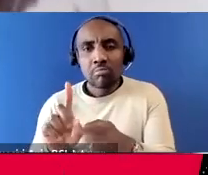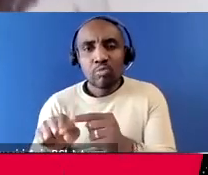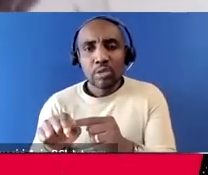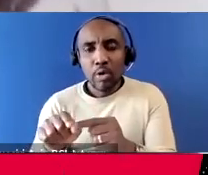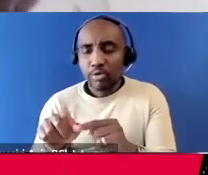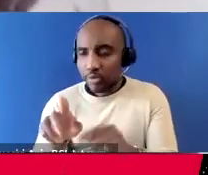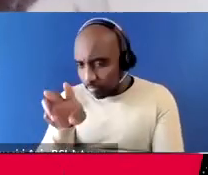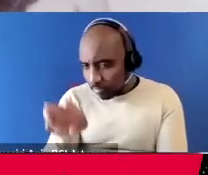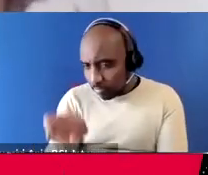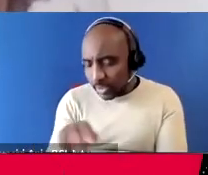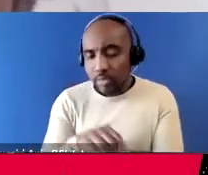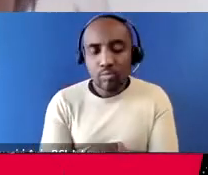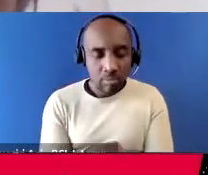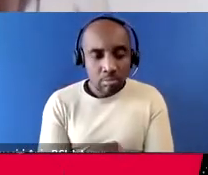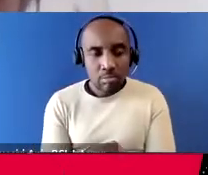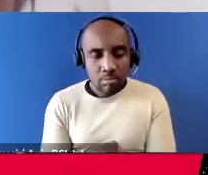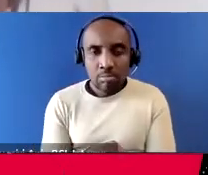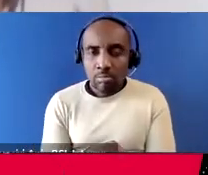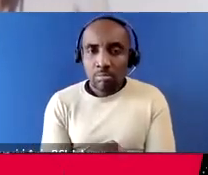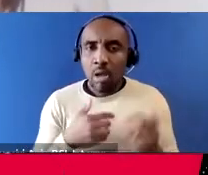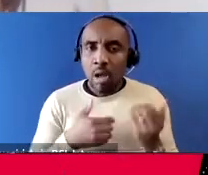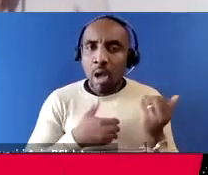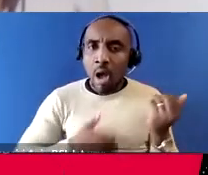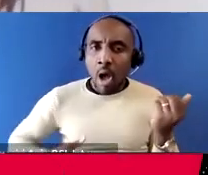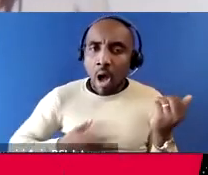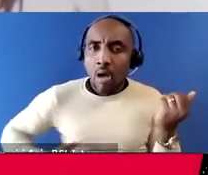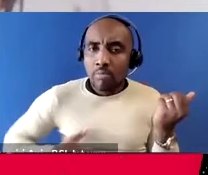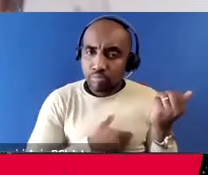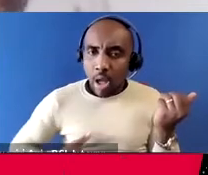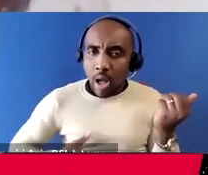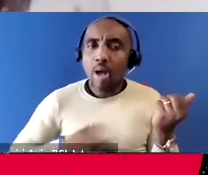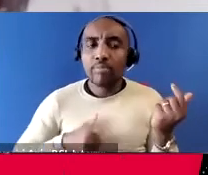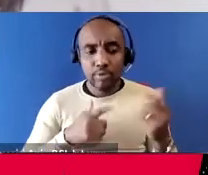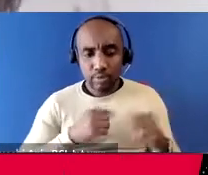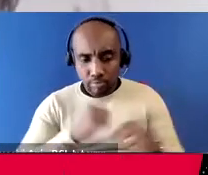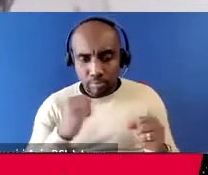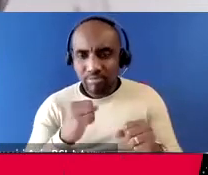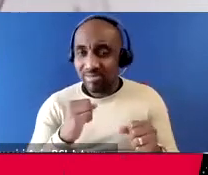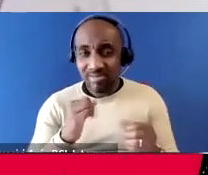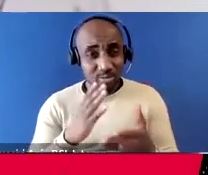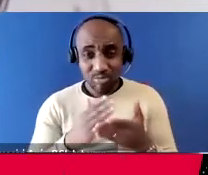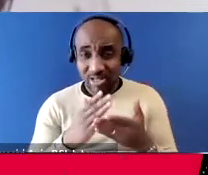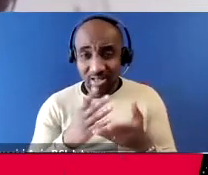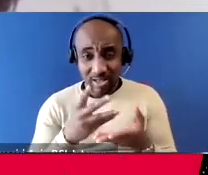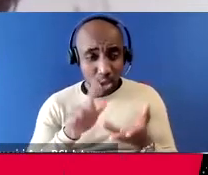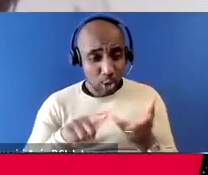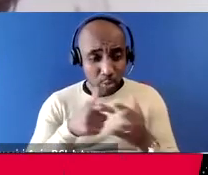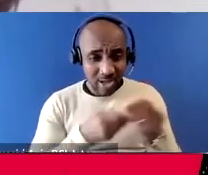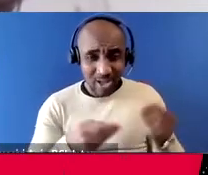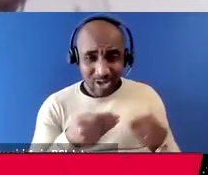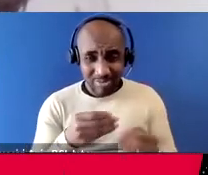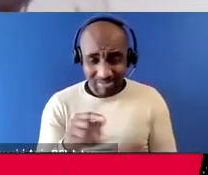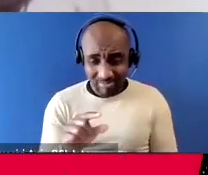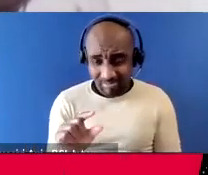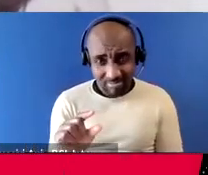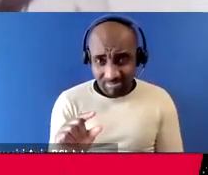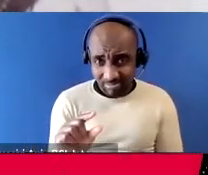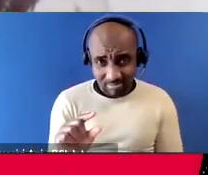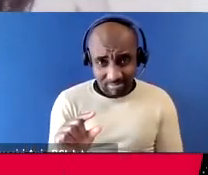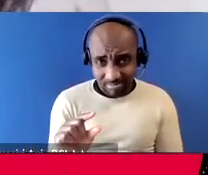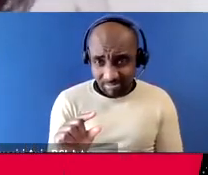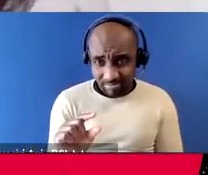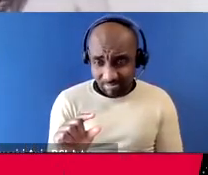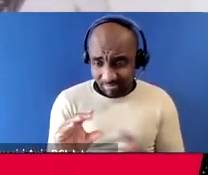He said that they account for 0.49% of GDP, only 1.7% of total exports,